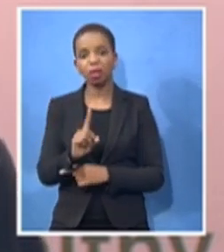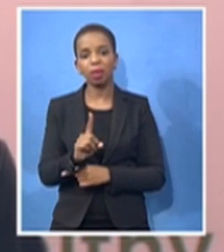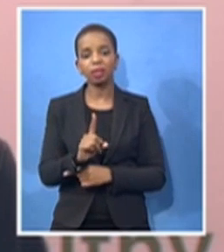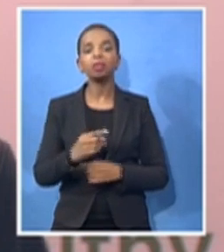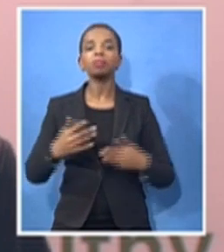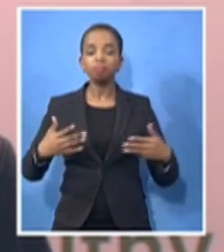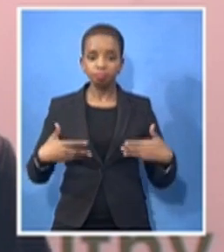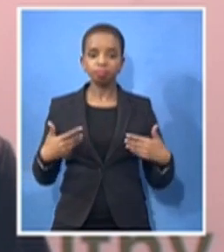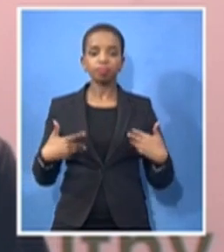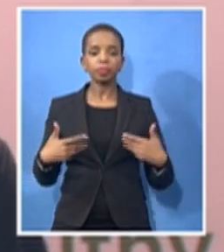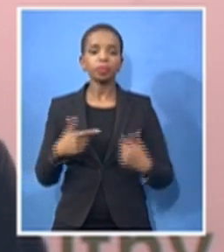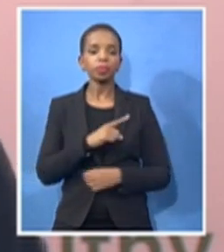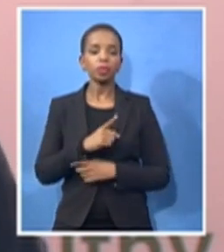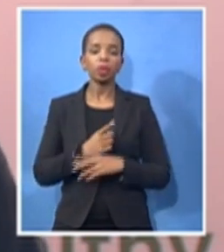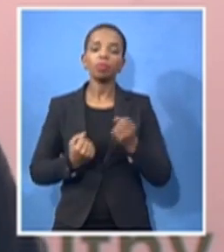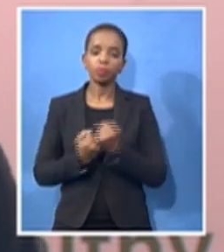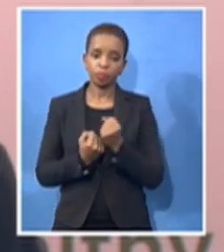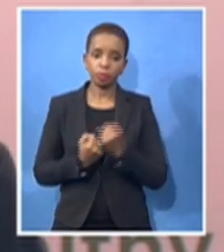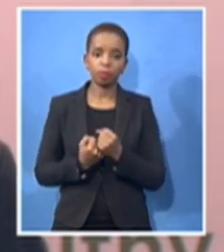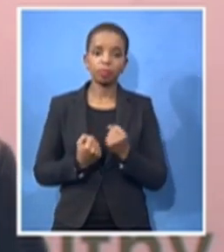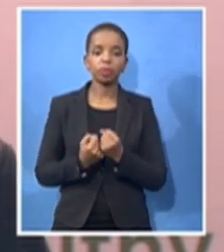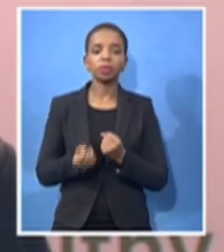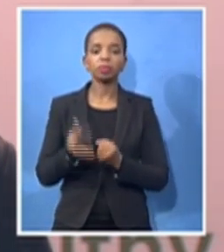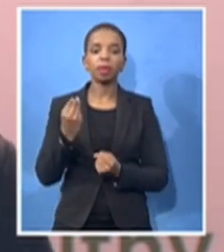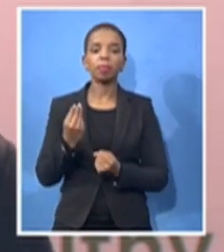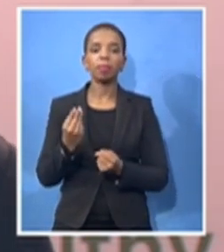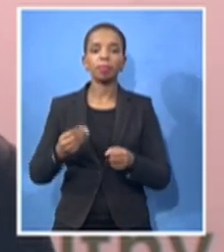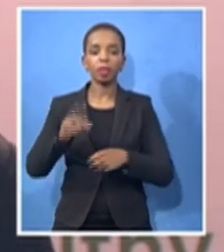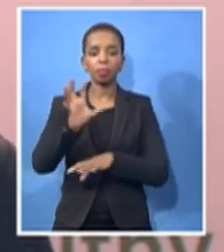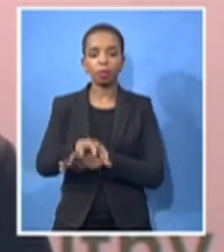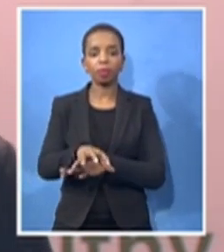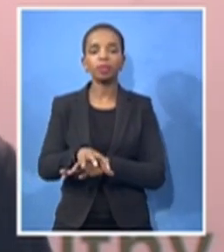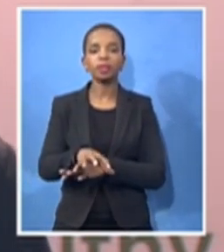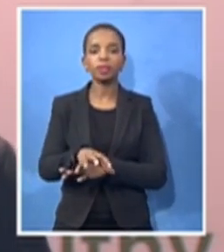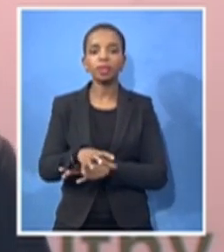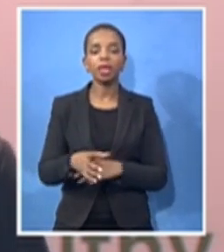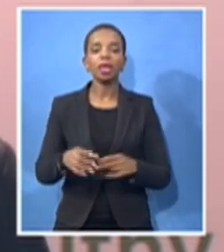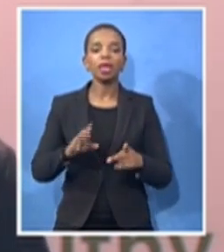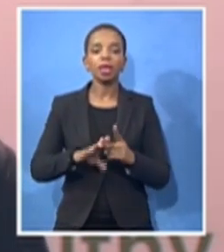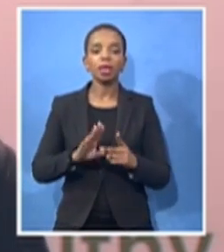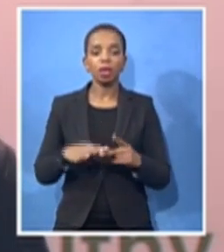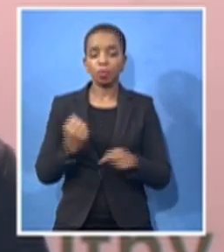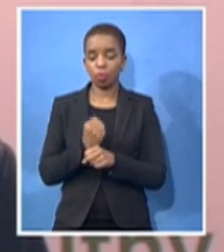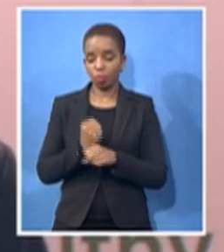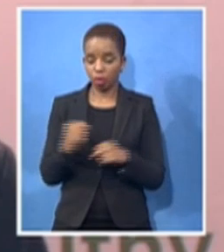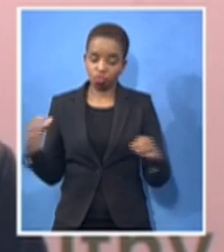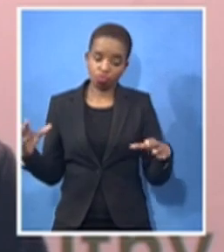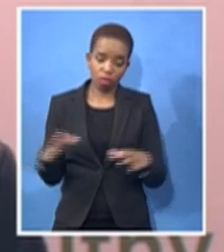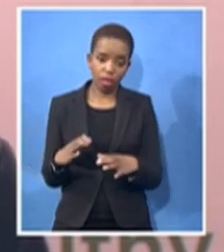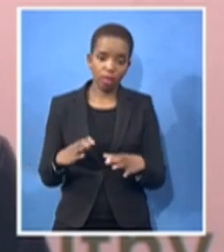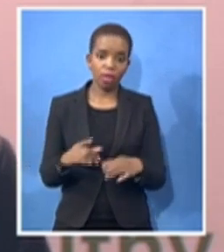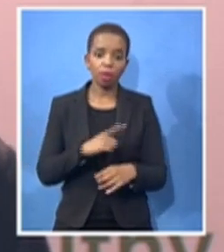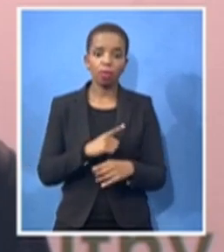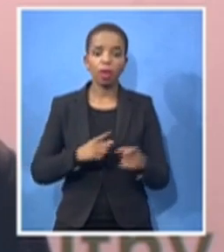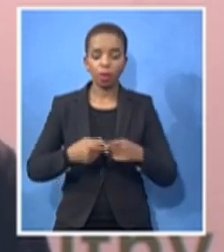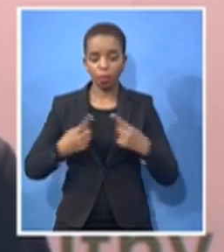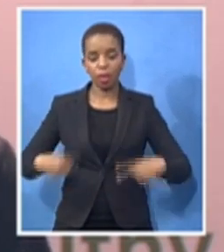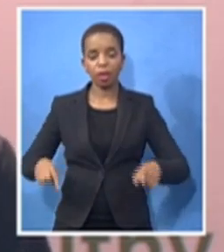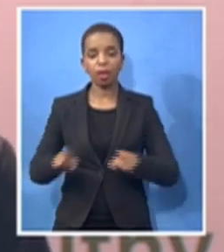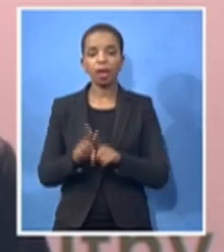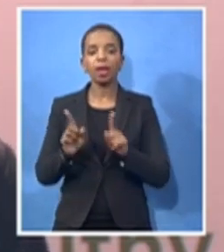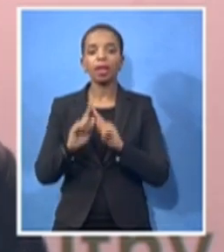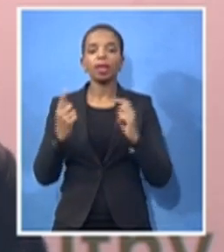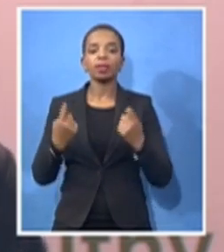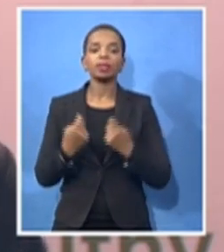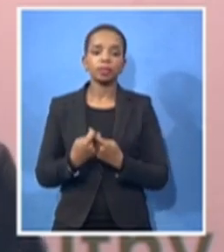a province, and that we work together as a team. And to appreciate the leadership of Minister Mkhize, and led by